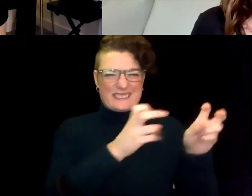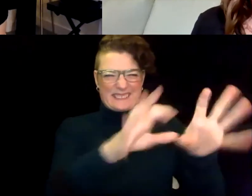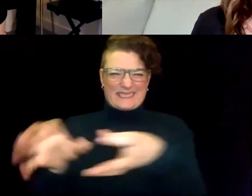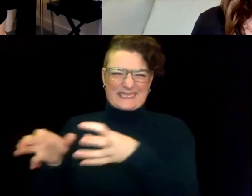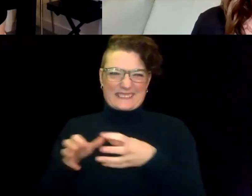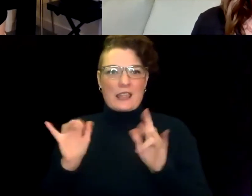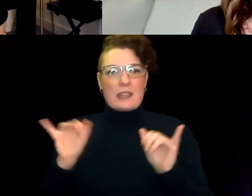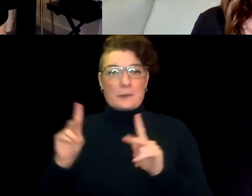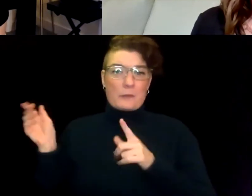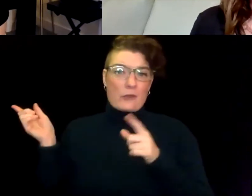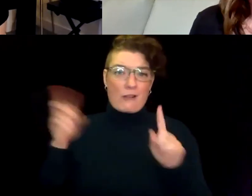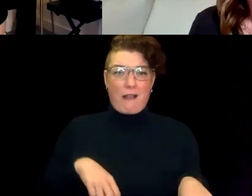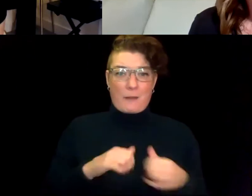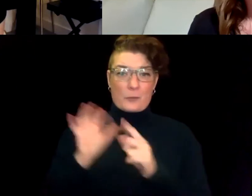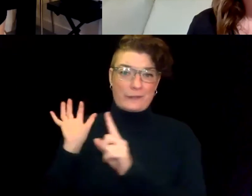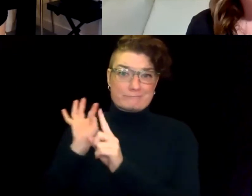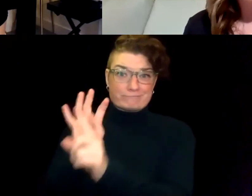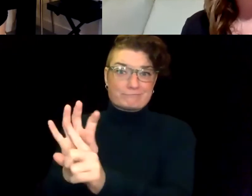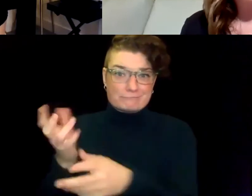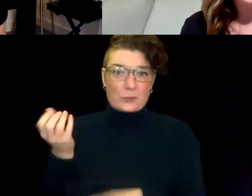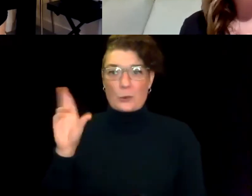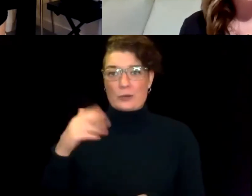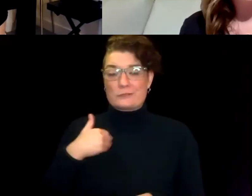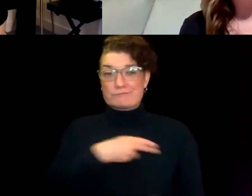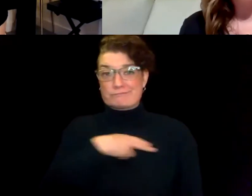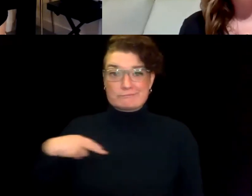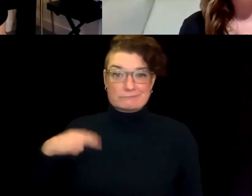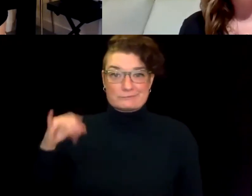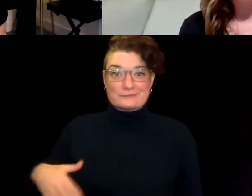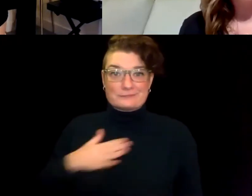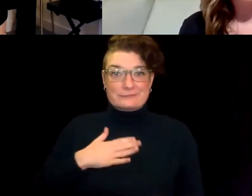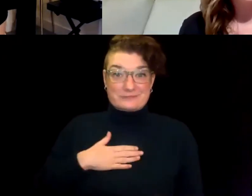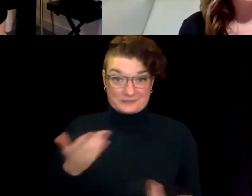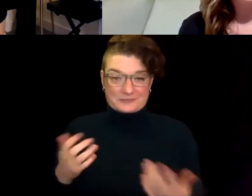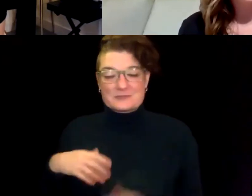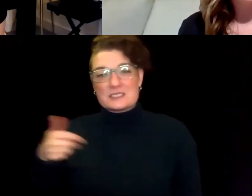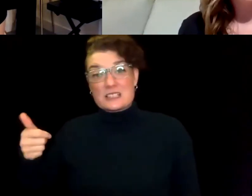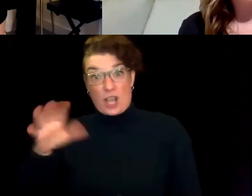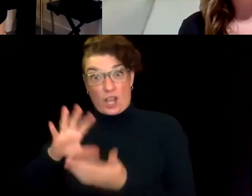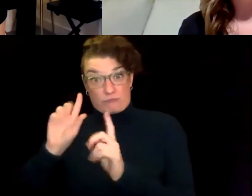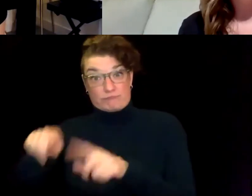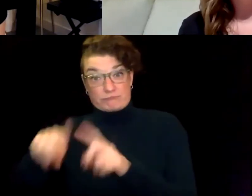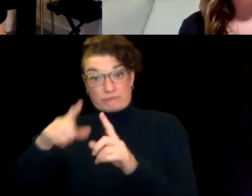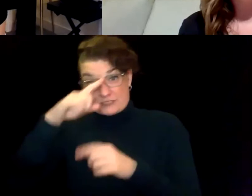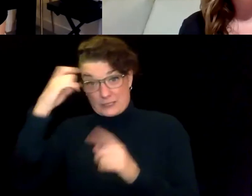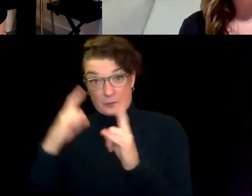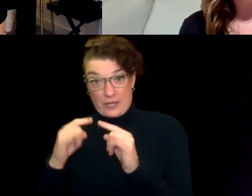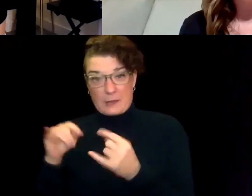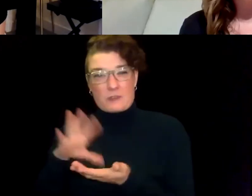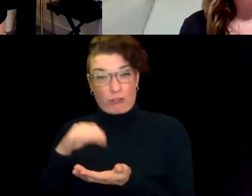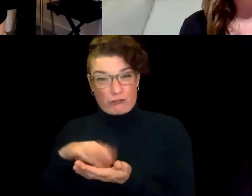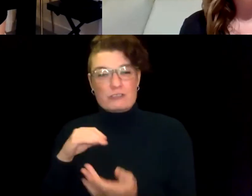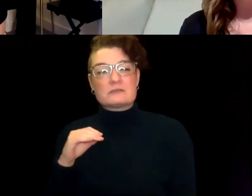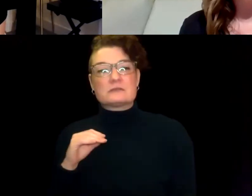come with like a crew or a certain kind of identity. And what she learned through summer camp was it was an opportunity